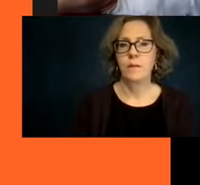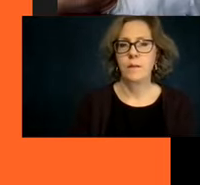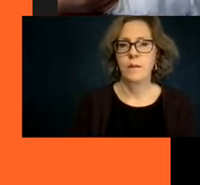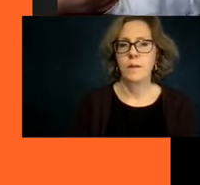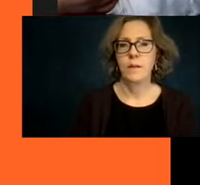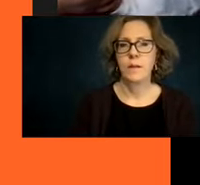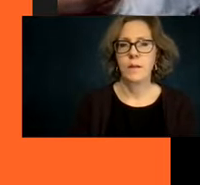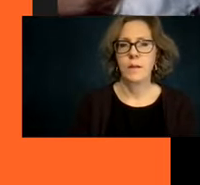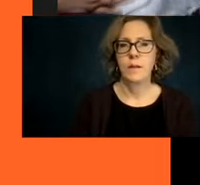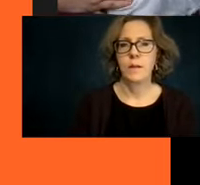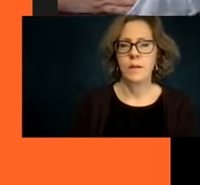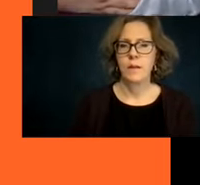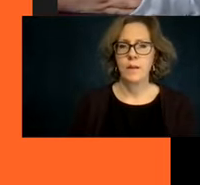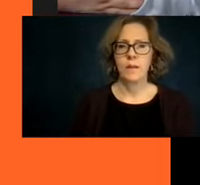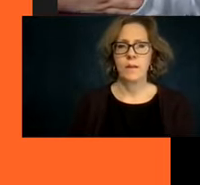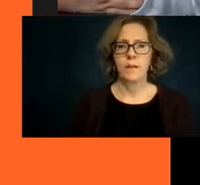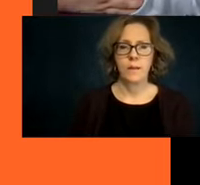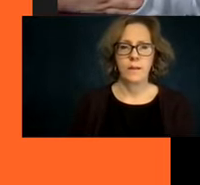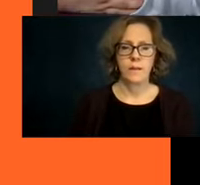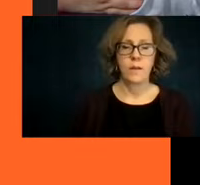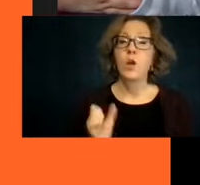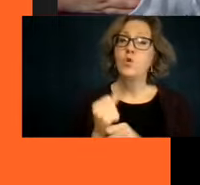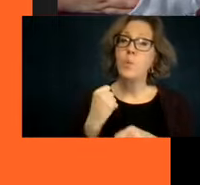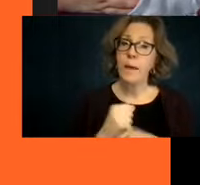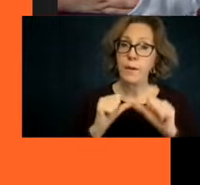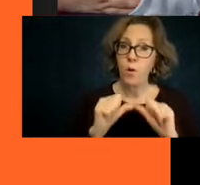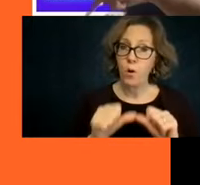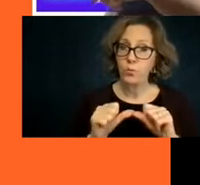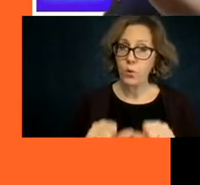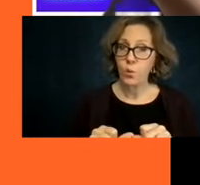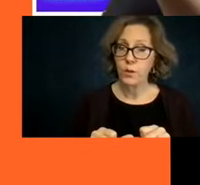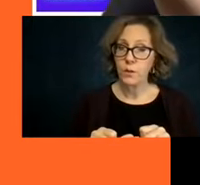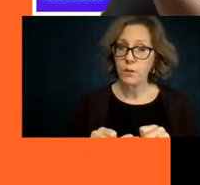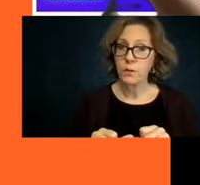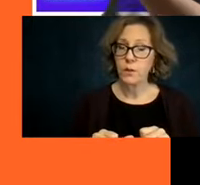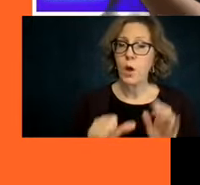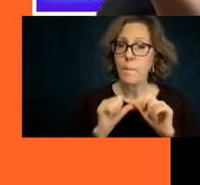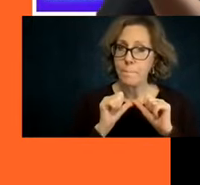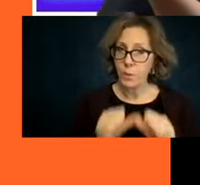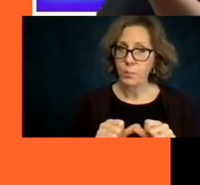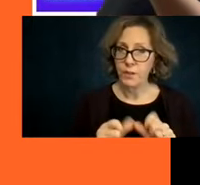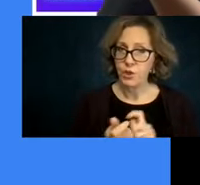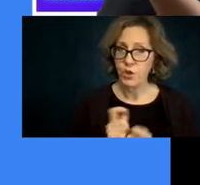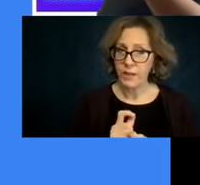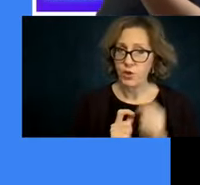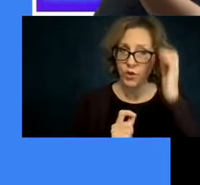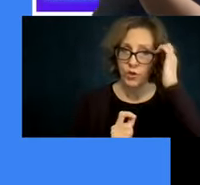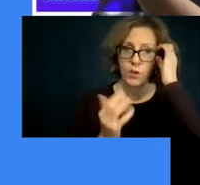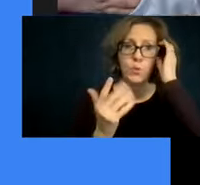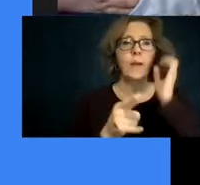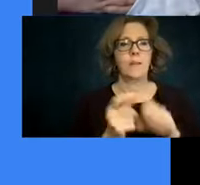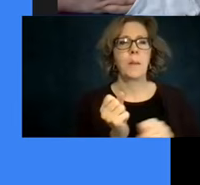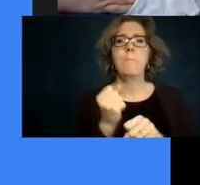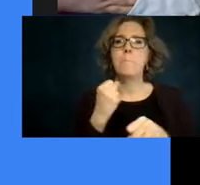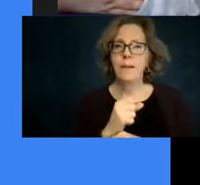Making a real lasting change, we want to... Let's make sure we advance the slide before we start,